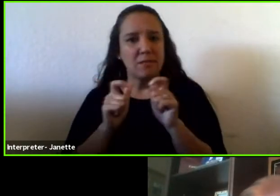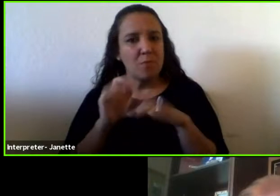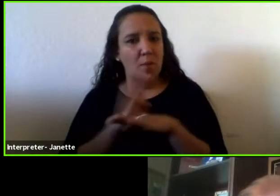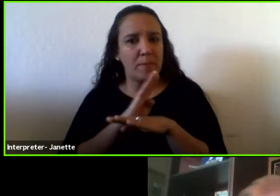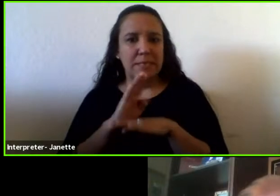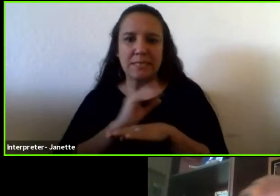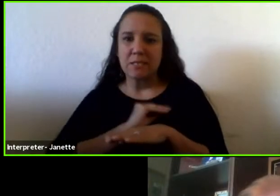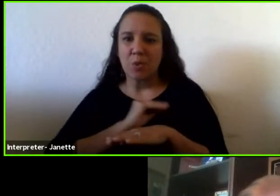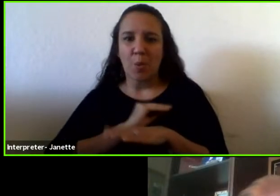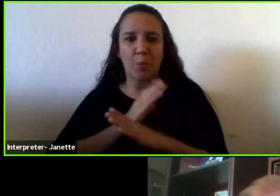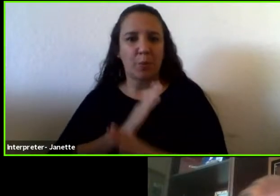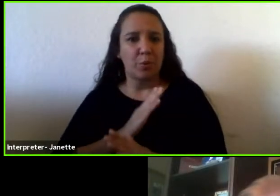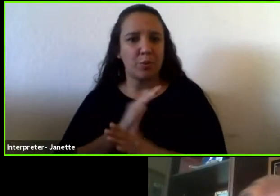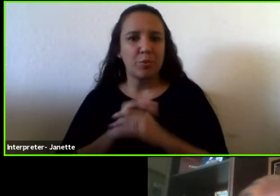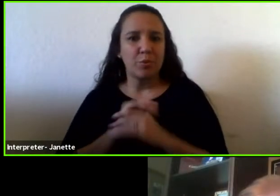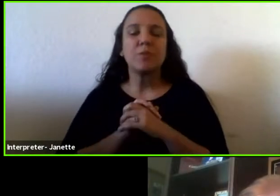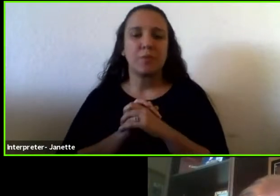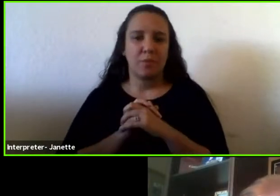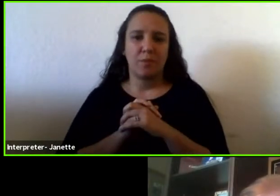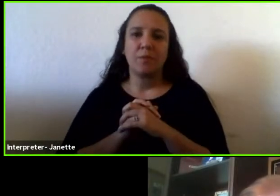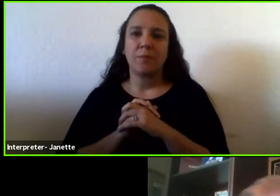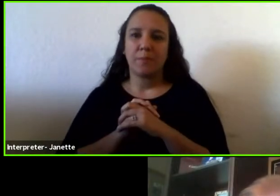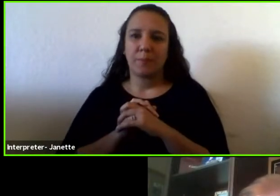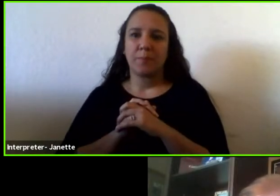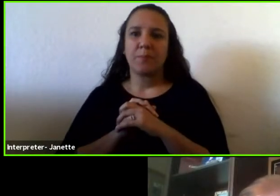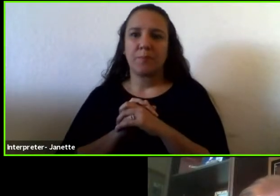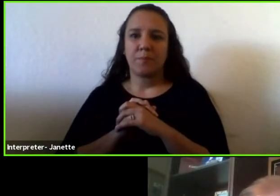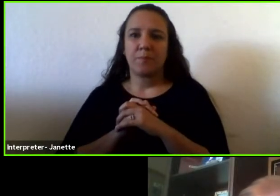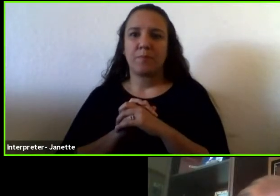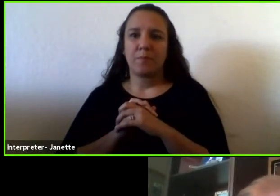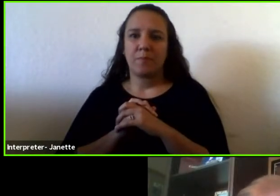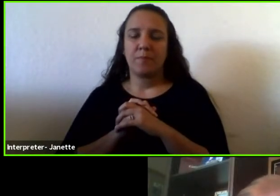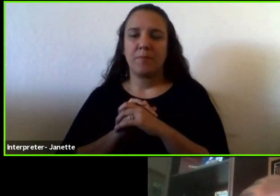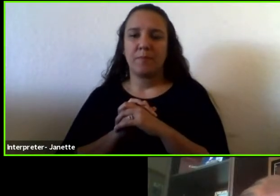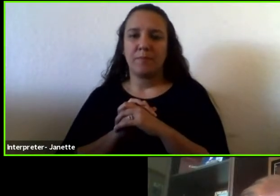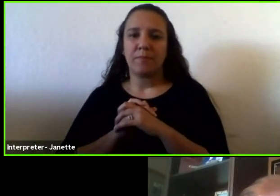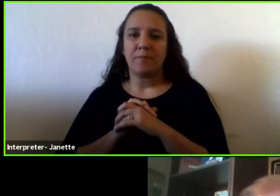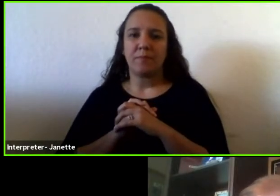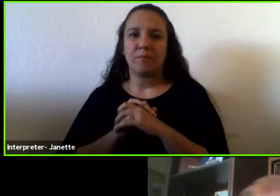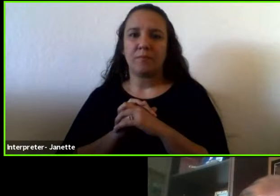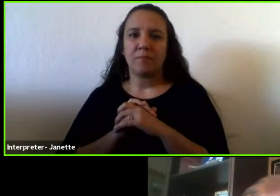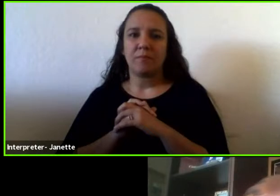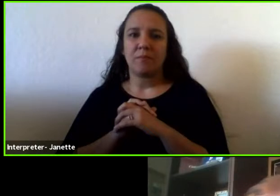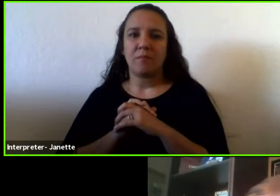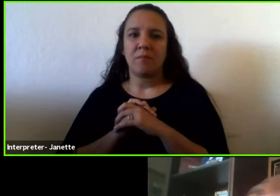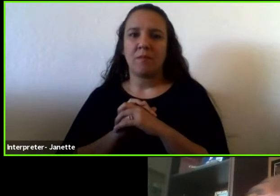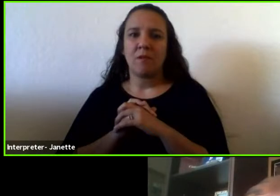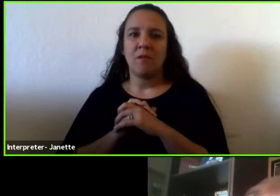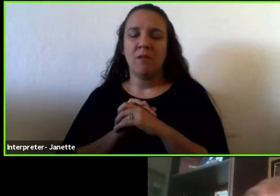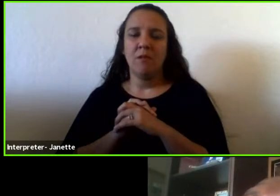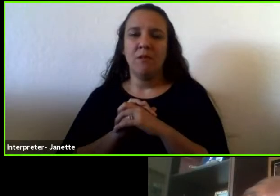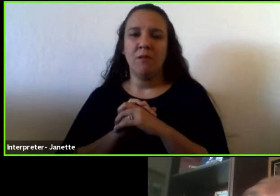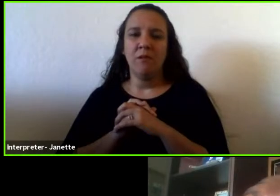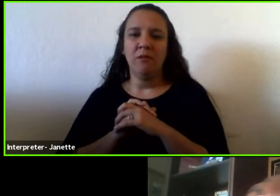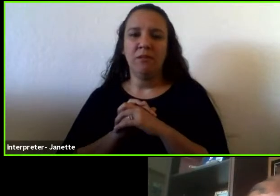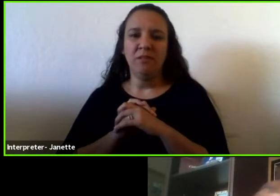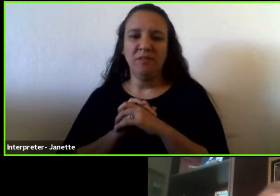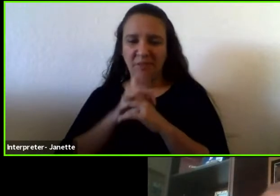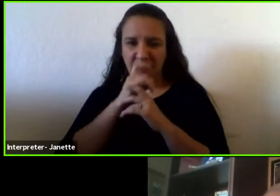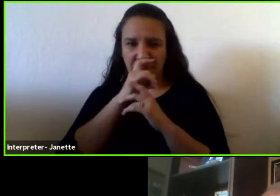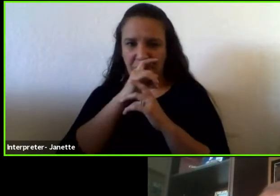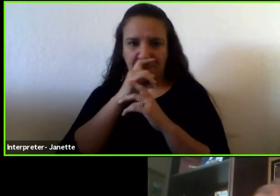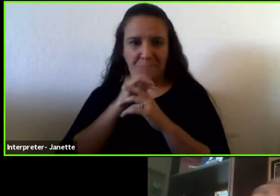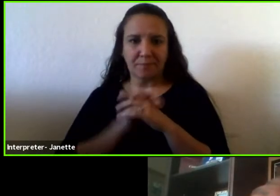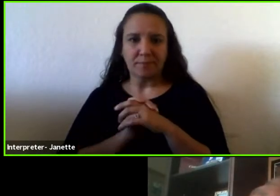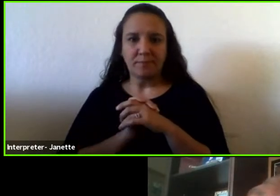frankly. So I think that broader, you know, spectrum of companies right now that